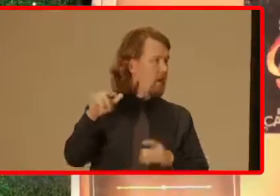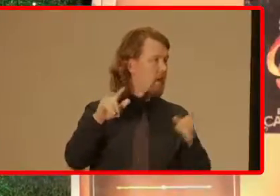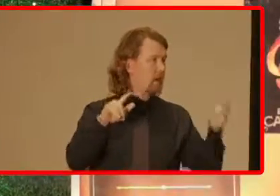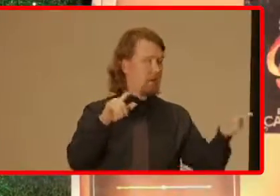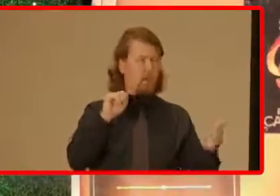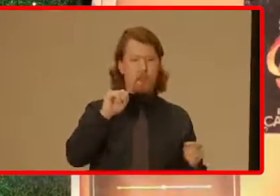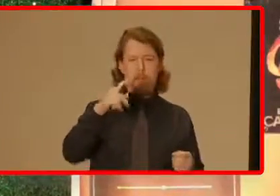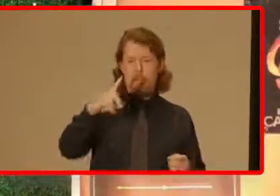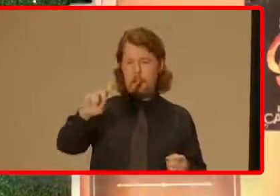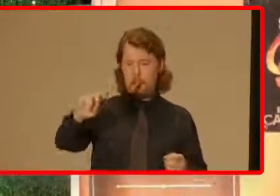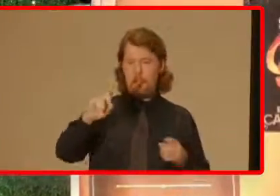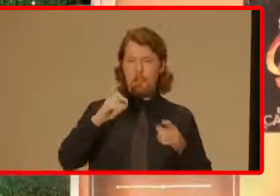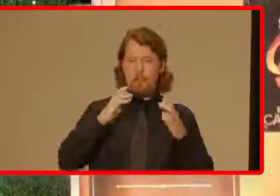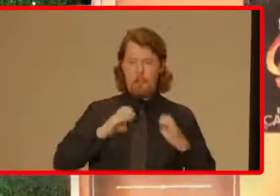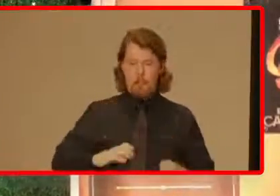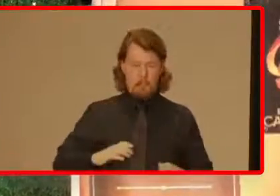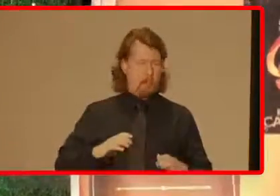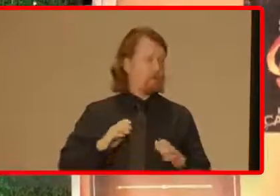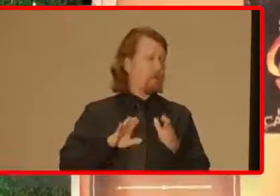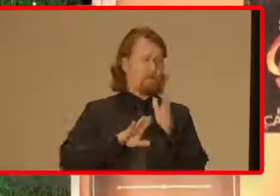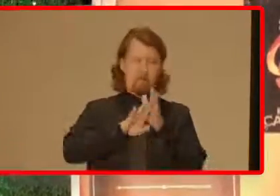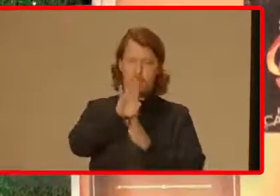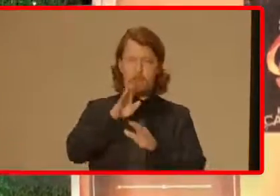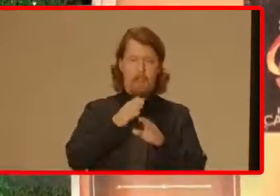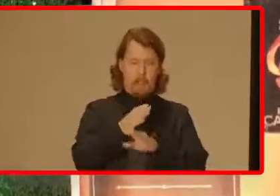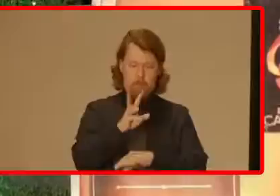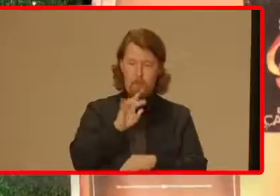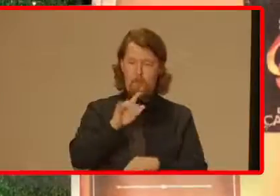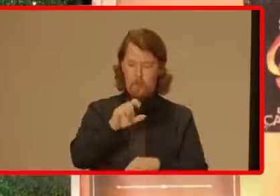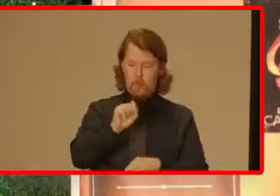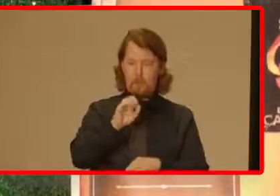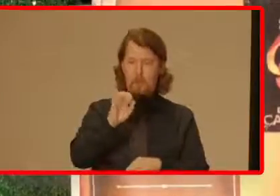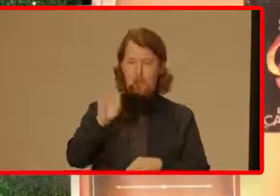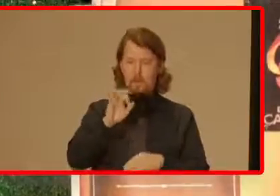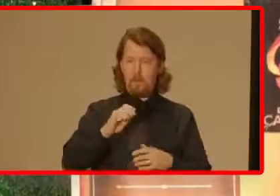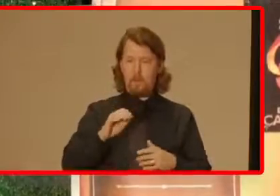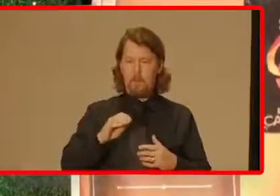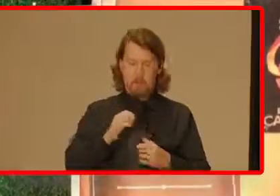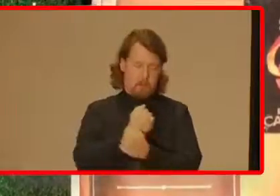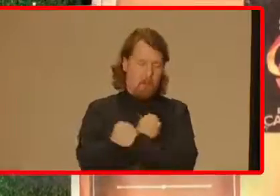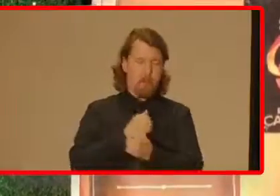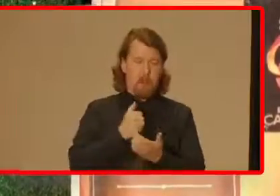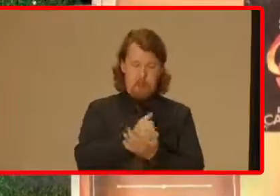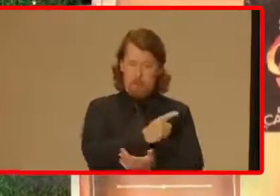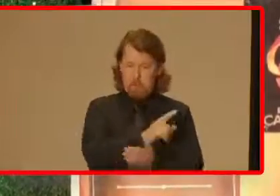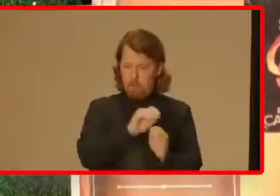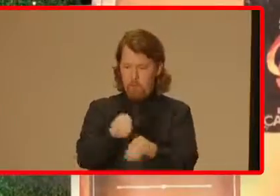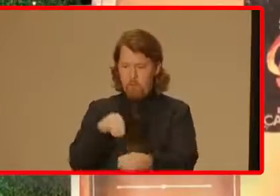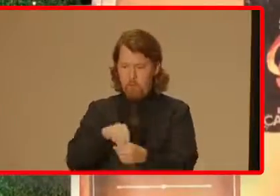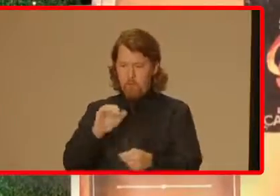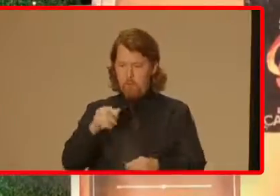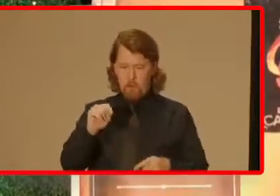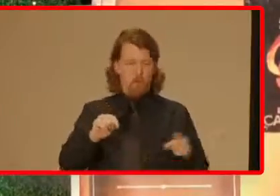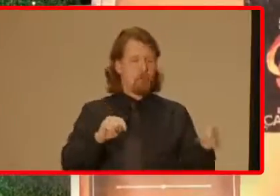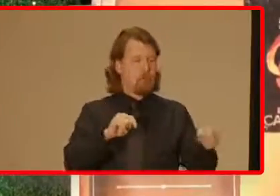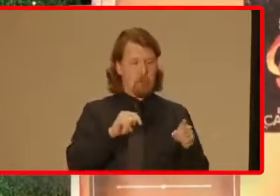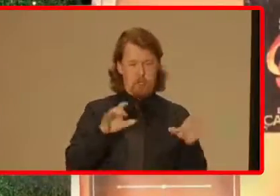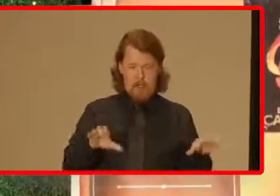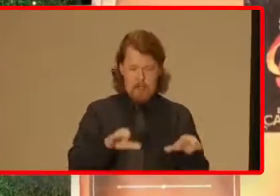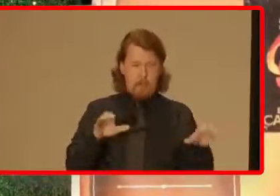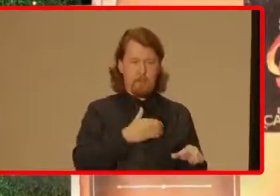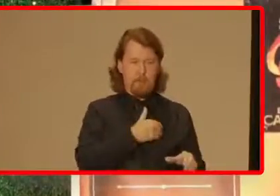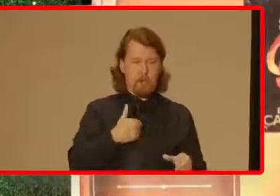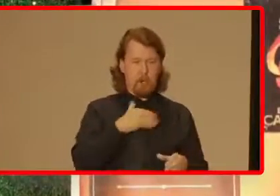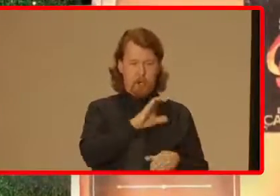to thrive after the staff at Wings of Love helped her move into an apartment. She's an active member of her church. She participates in the